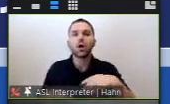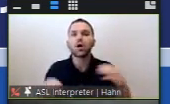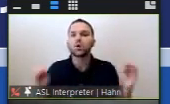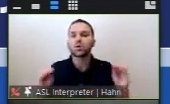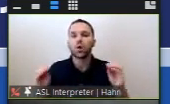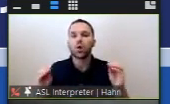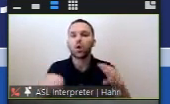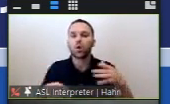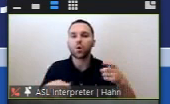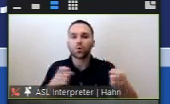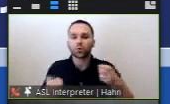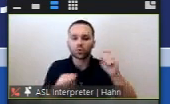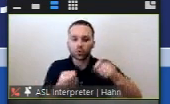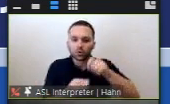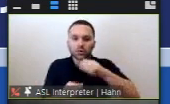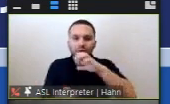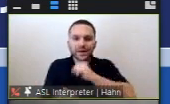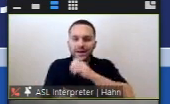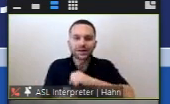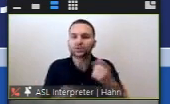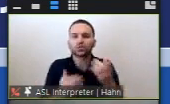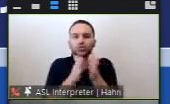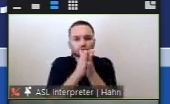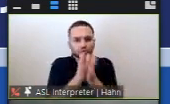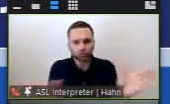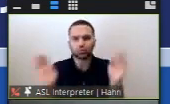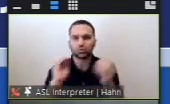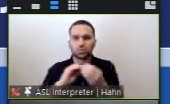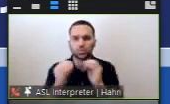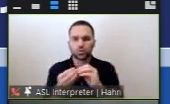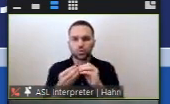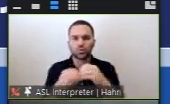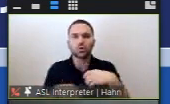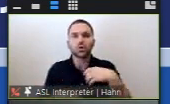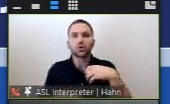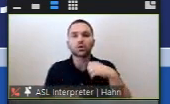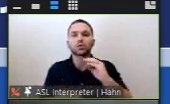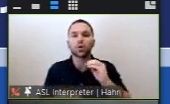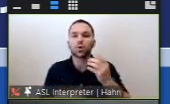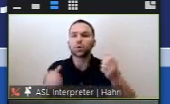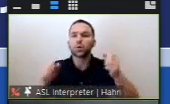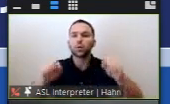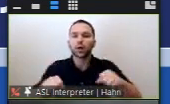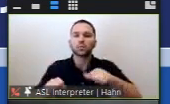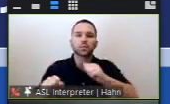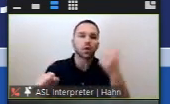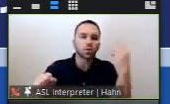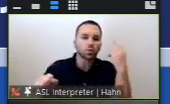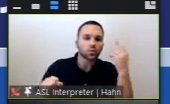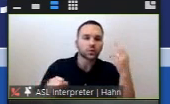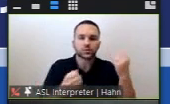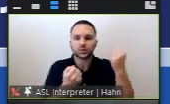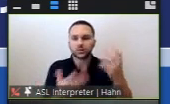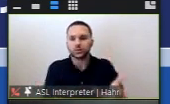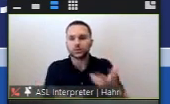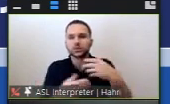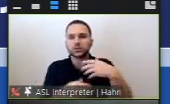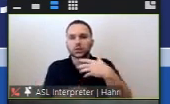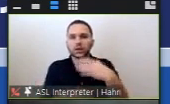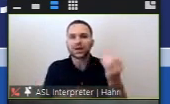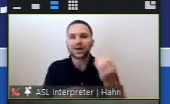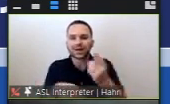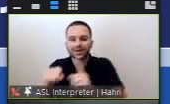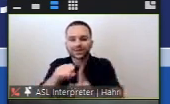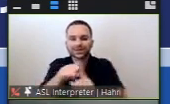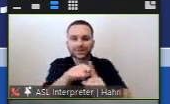vaccination. So it is possible that there are other reasons that could be contributing to the observations that we see here and the differences that we are observing in